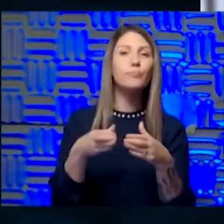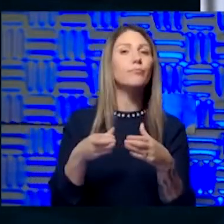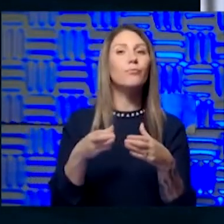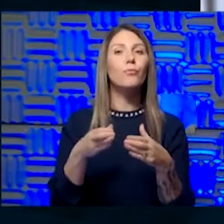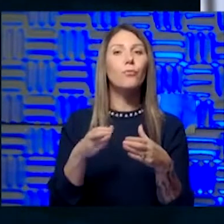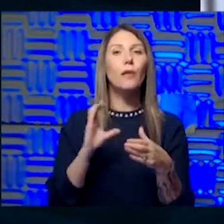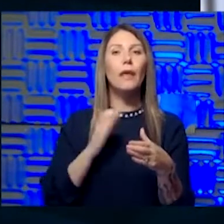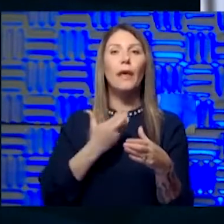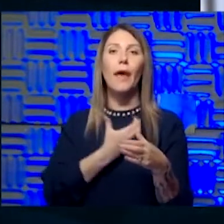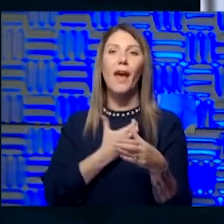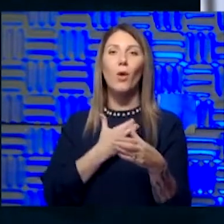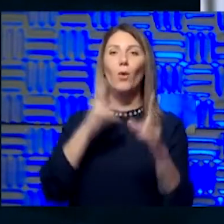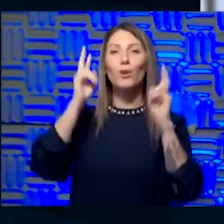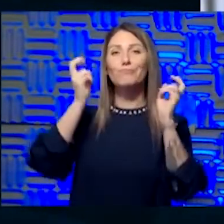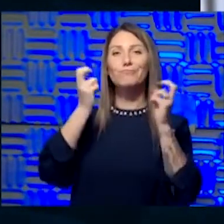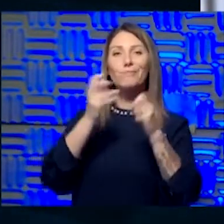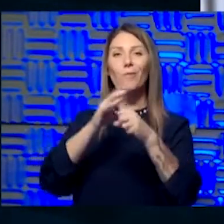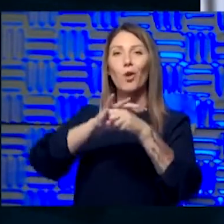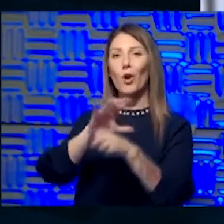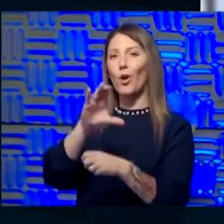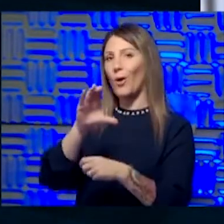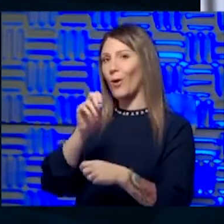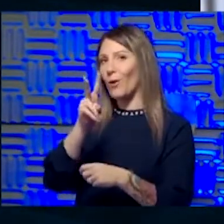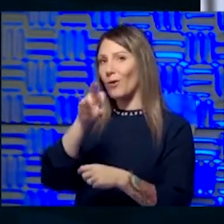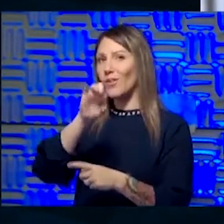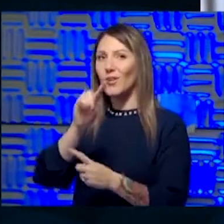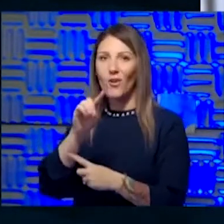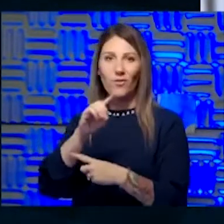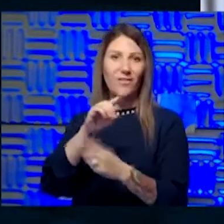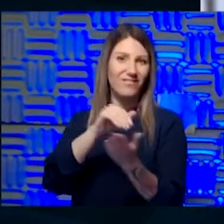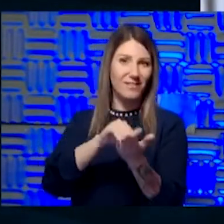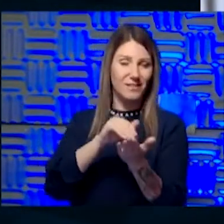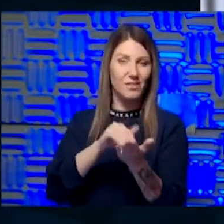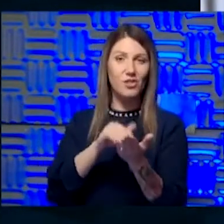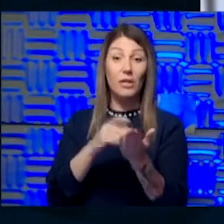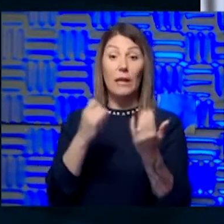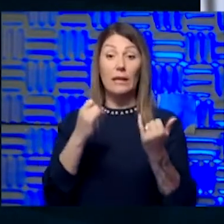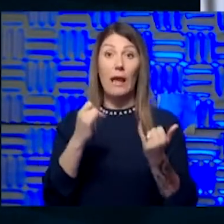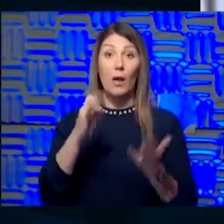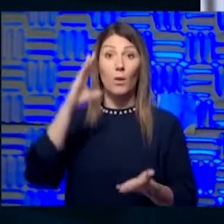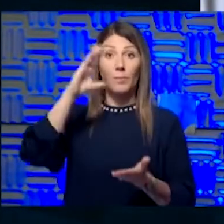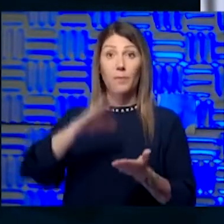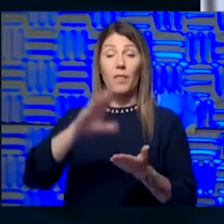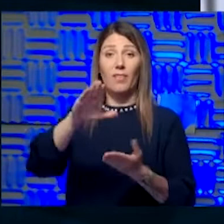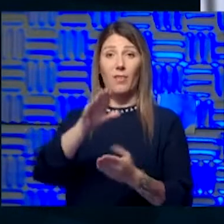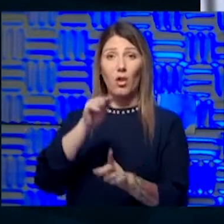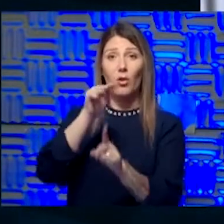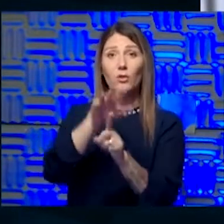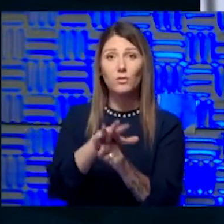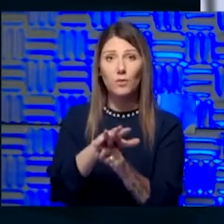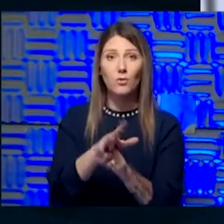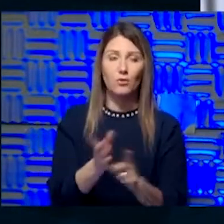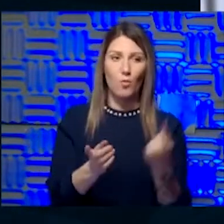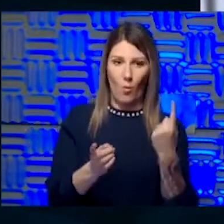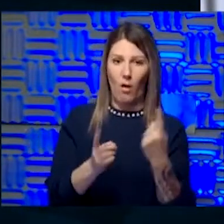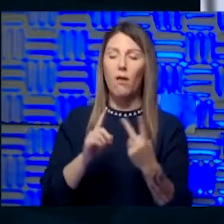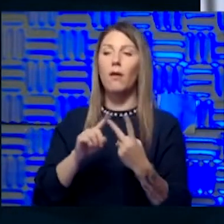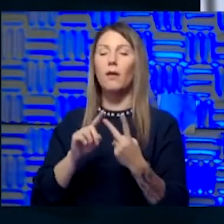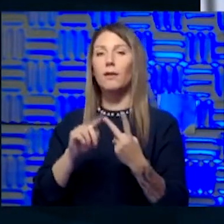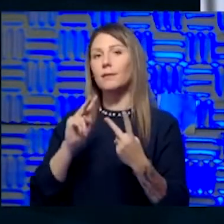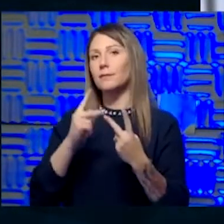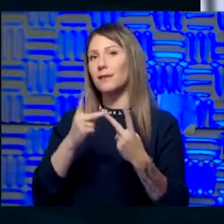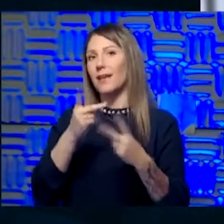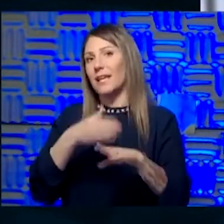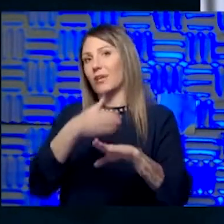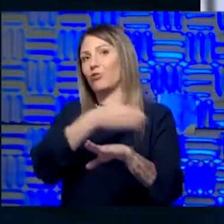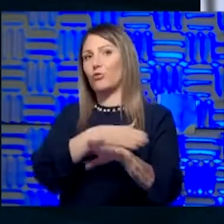as our COVID physicians, and that has decreased their exposure, one, and secondly, increased